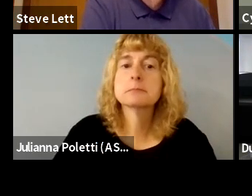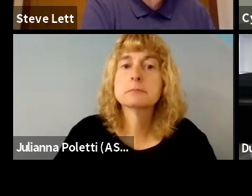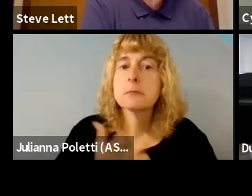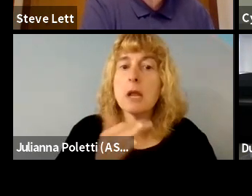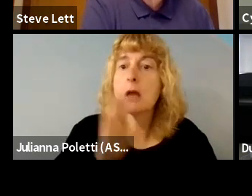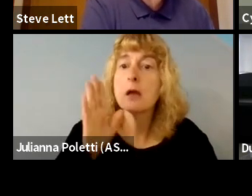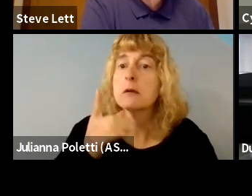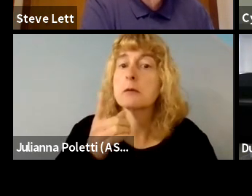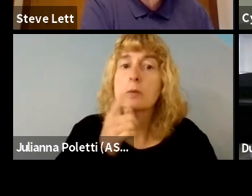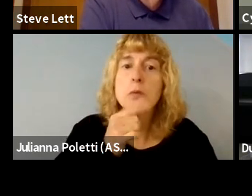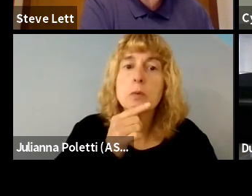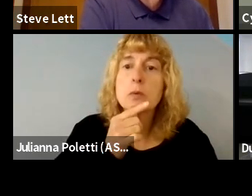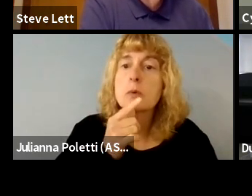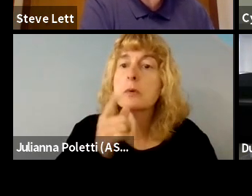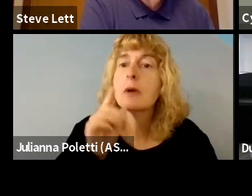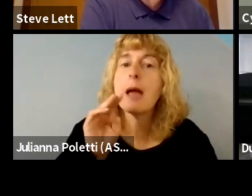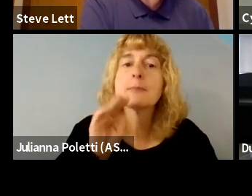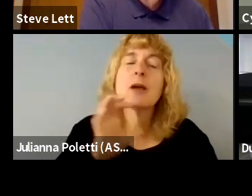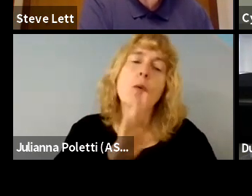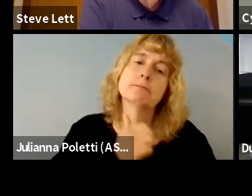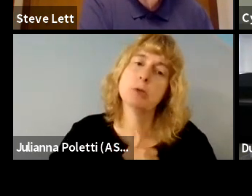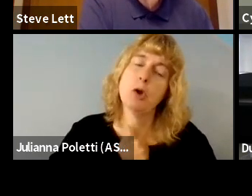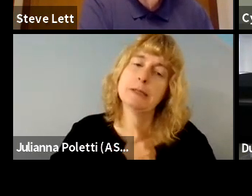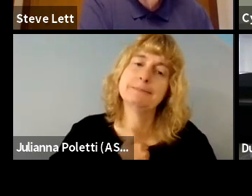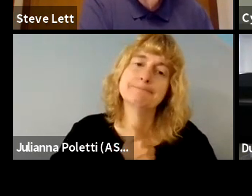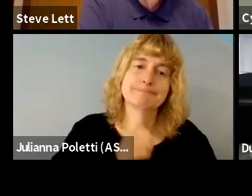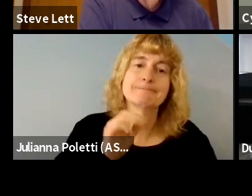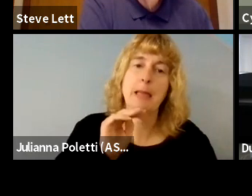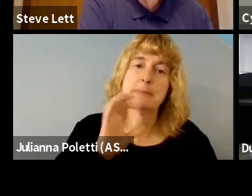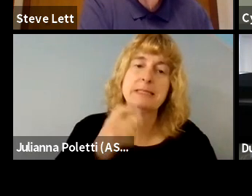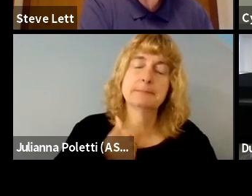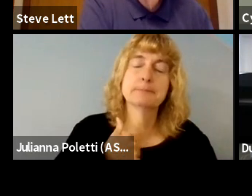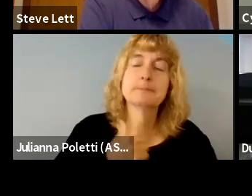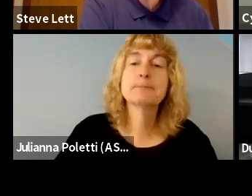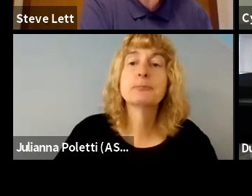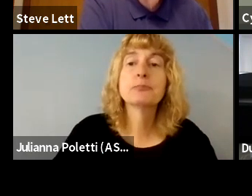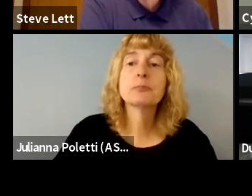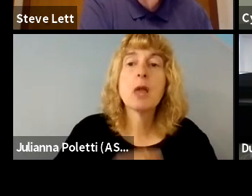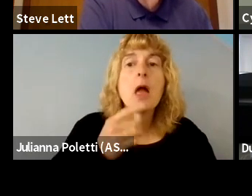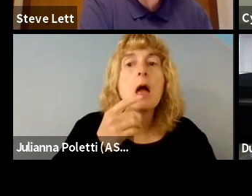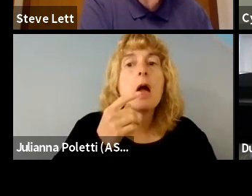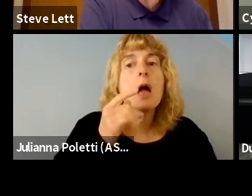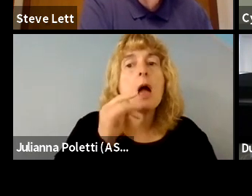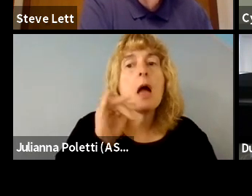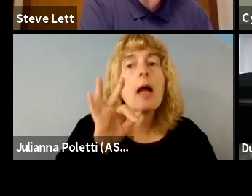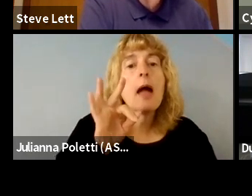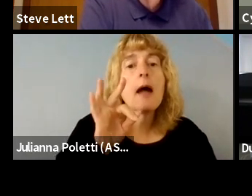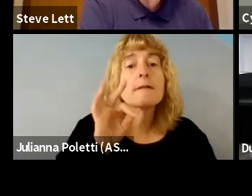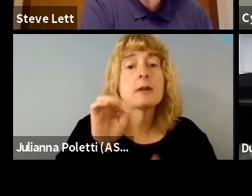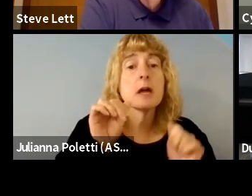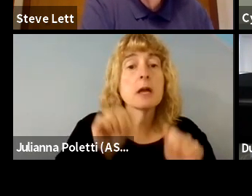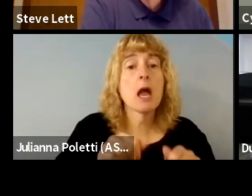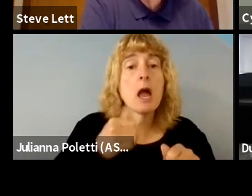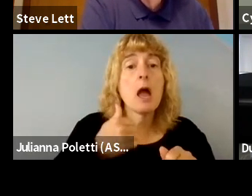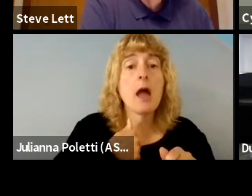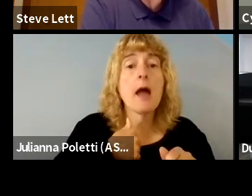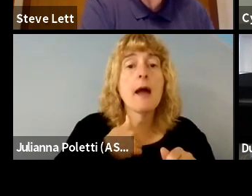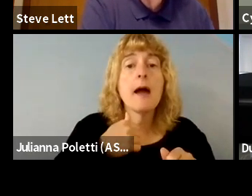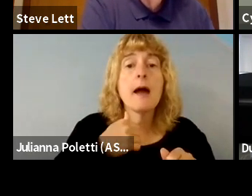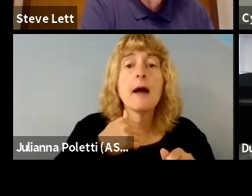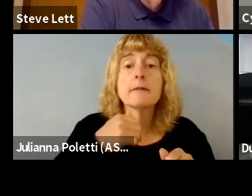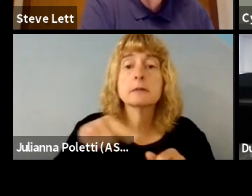I suggest, it was MC, sorry, Steve. I was thinking about, what if we just had a straw poll so we could understand